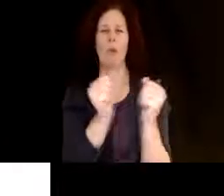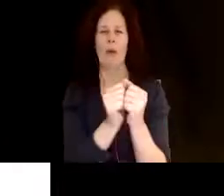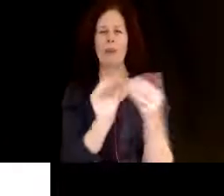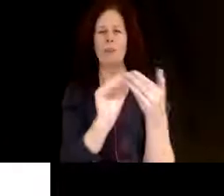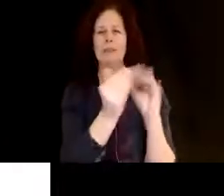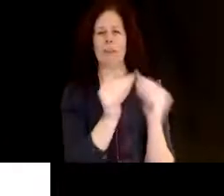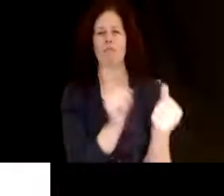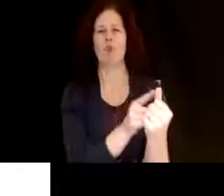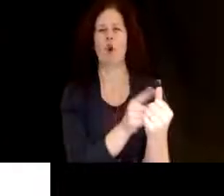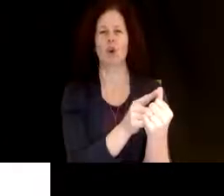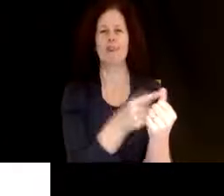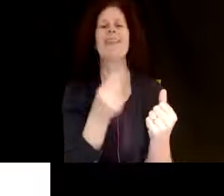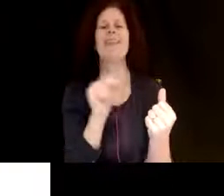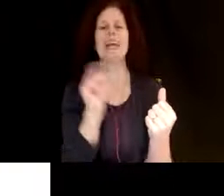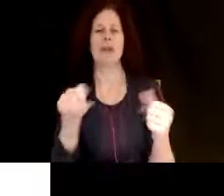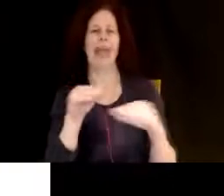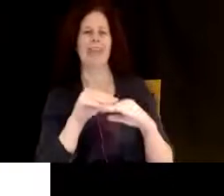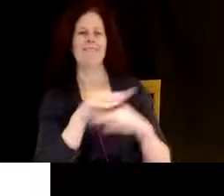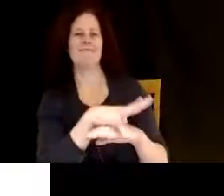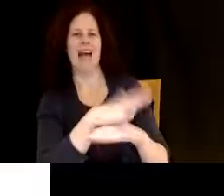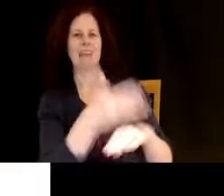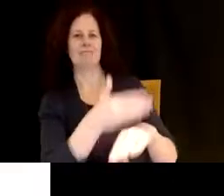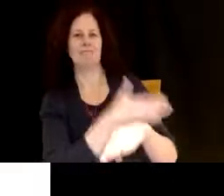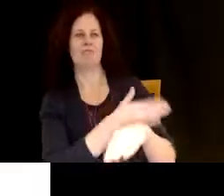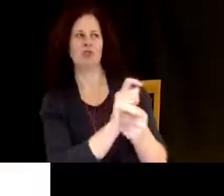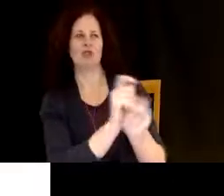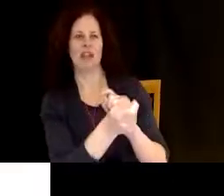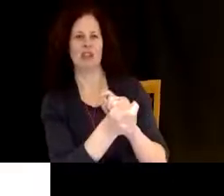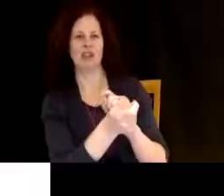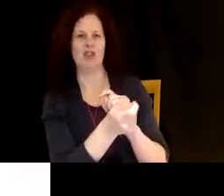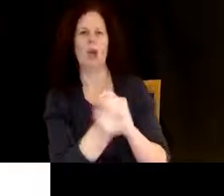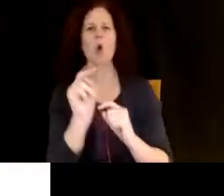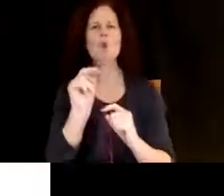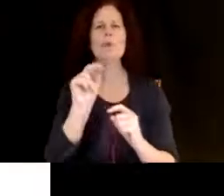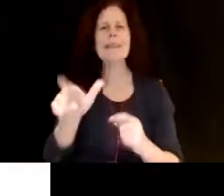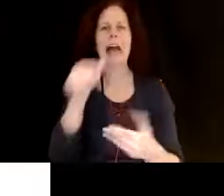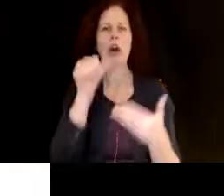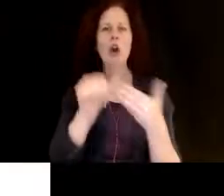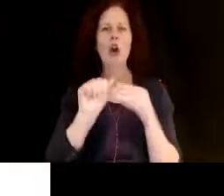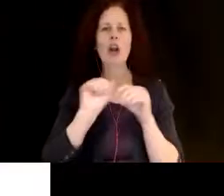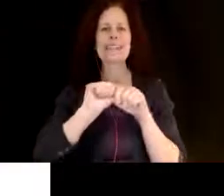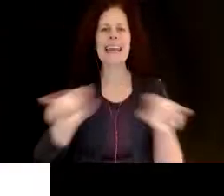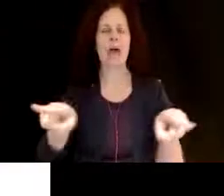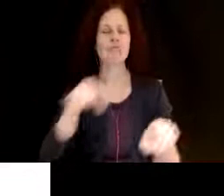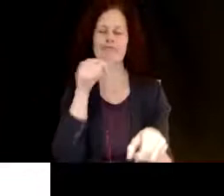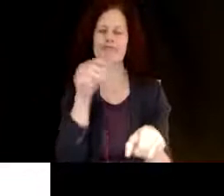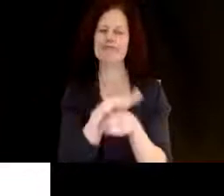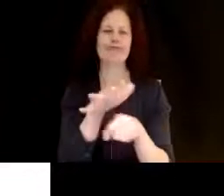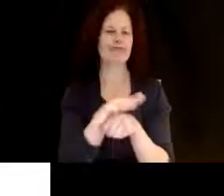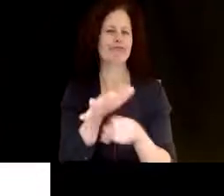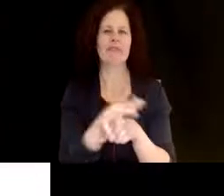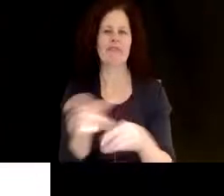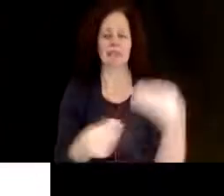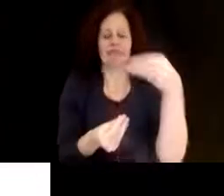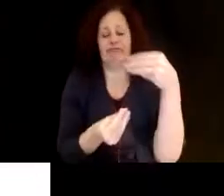Essentially, sending out a newsletter just wasn't going to be sufficient to get people engaged with the information and have them do what